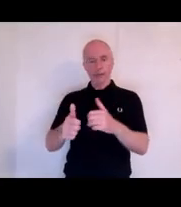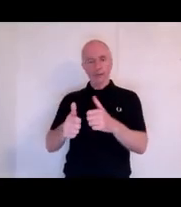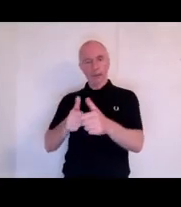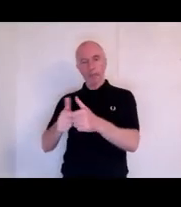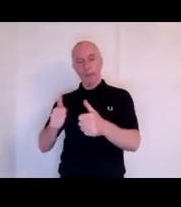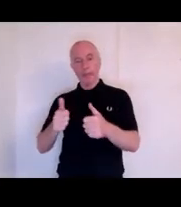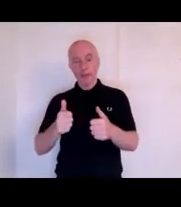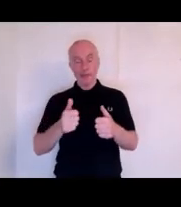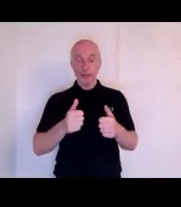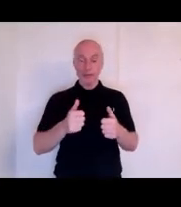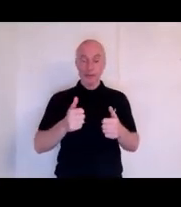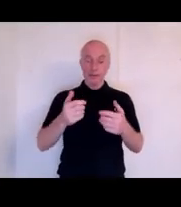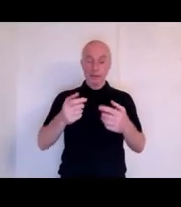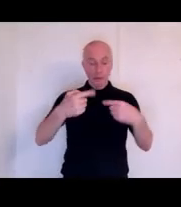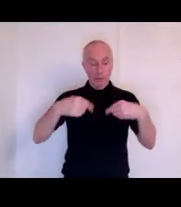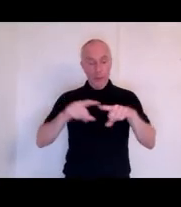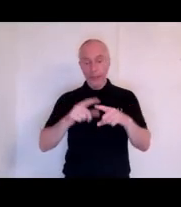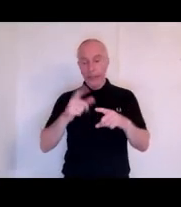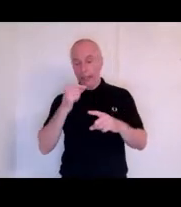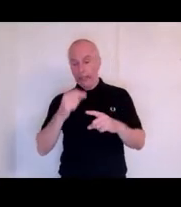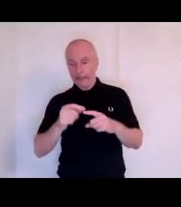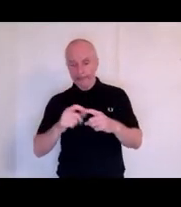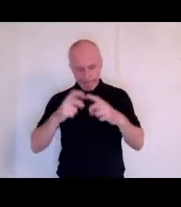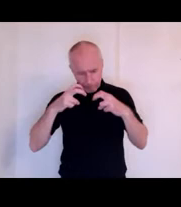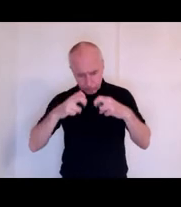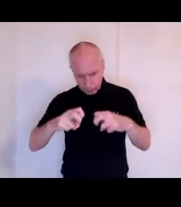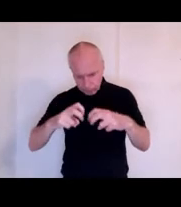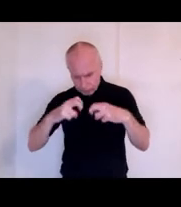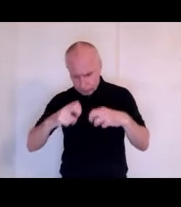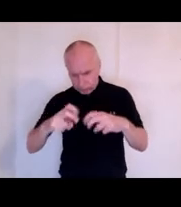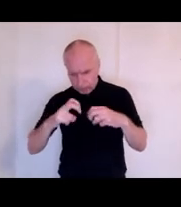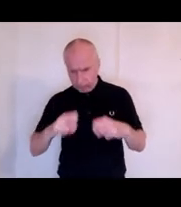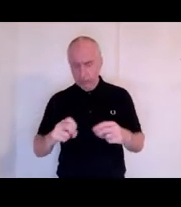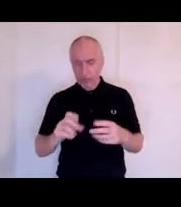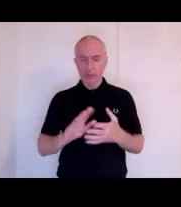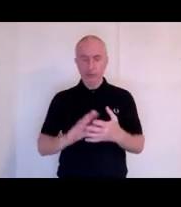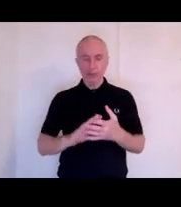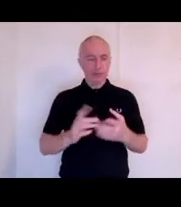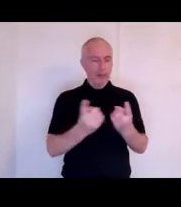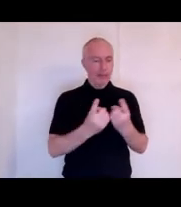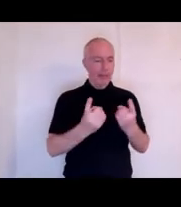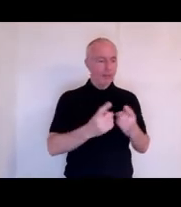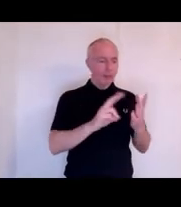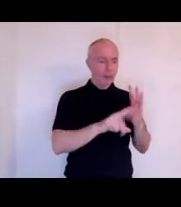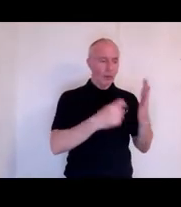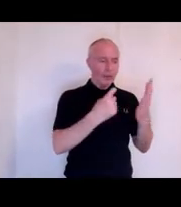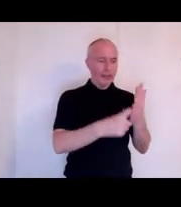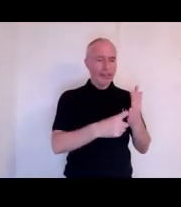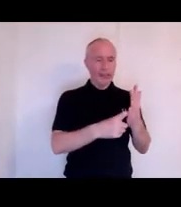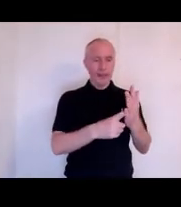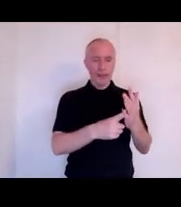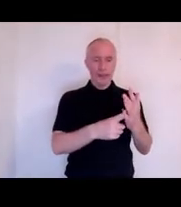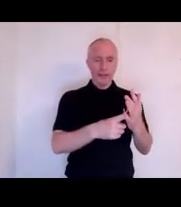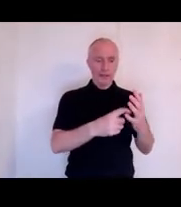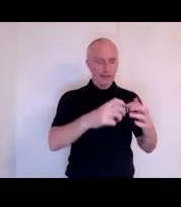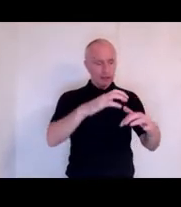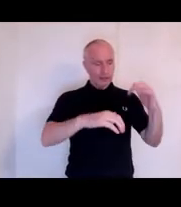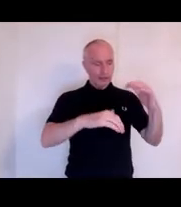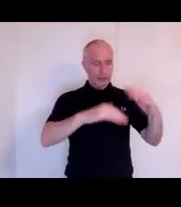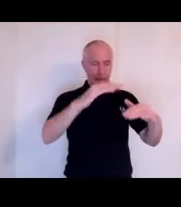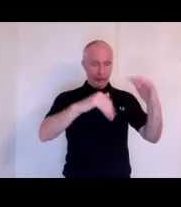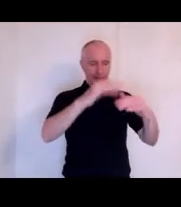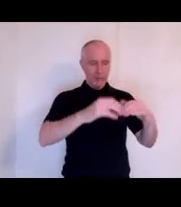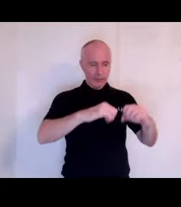go and cut up and investigate and examine fuel coming out of the back of nuclear reactors. And we do that on a